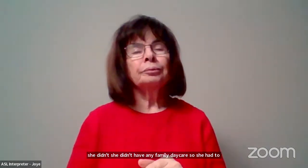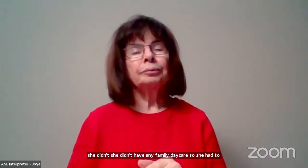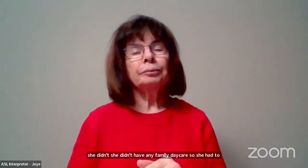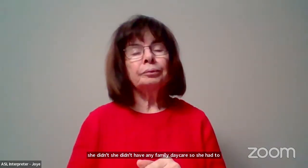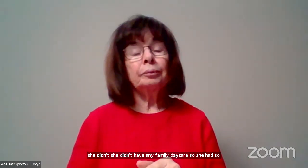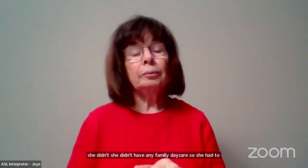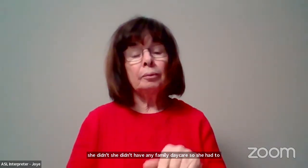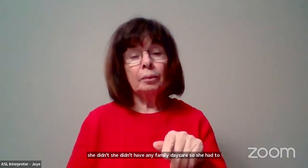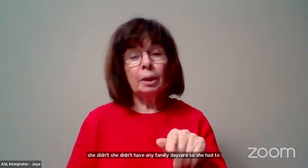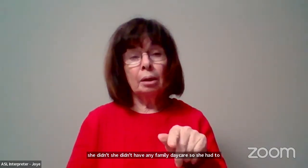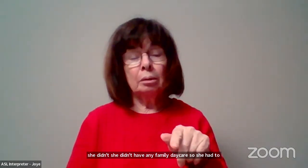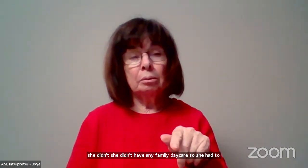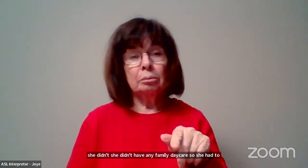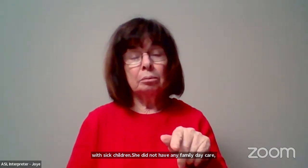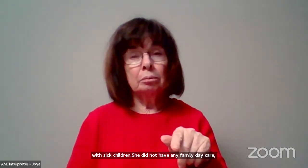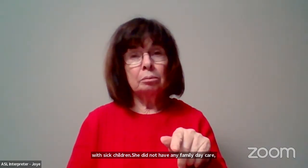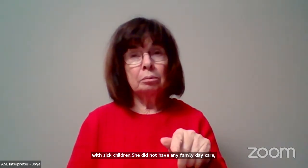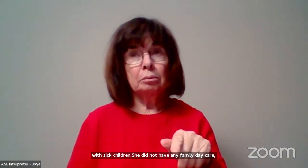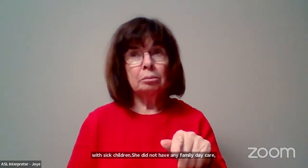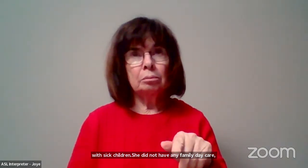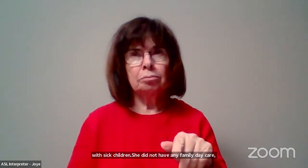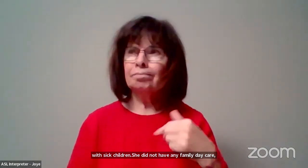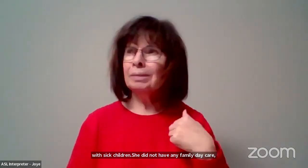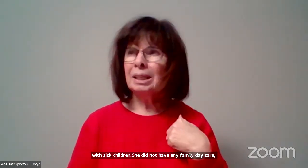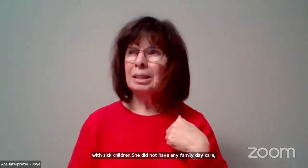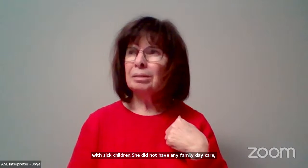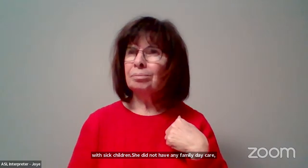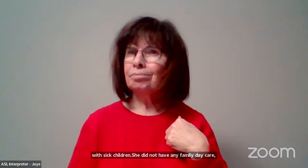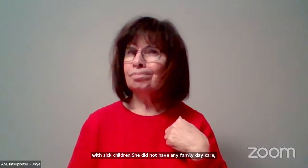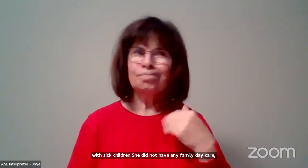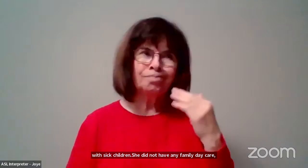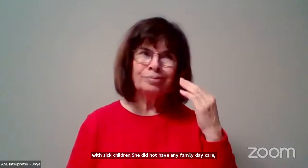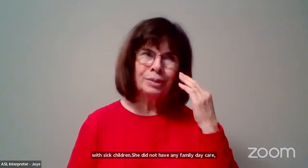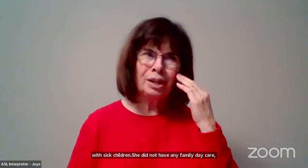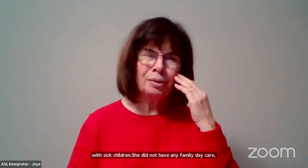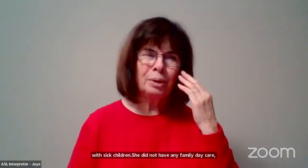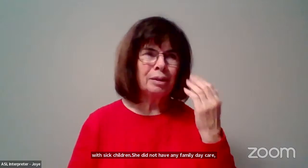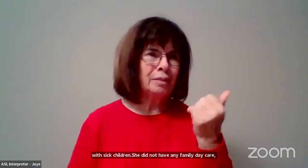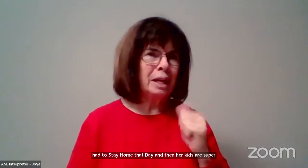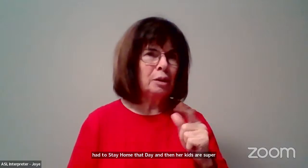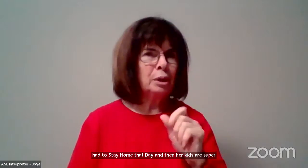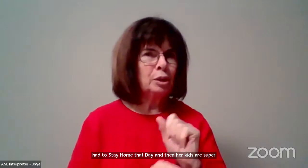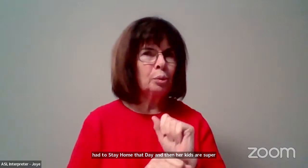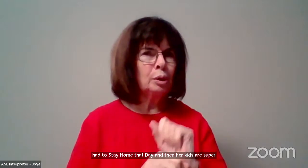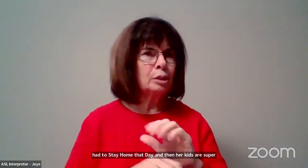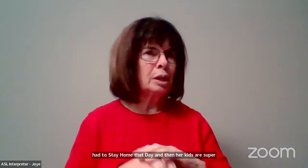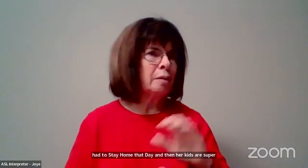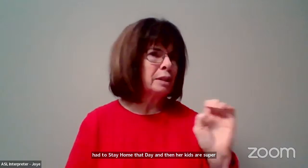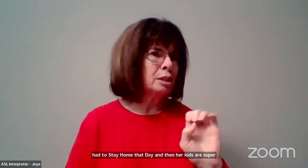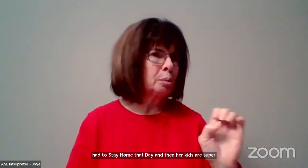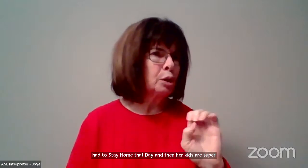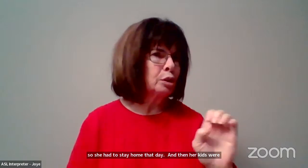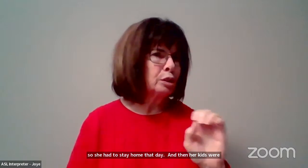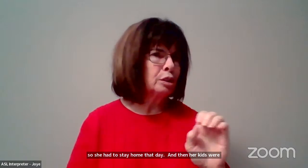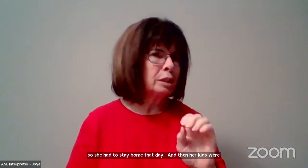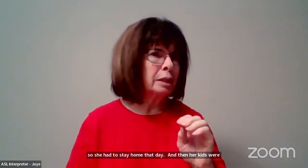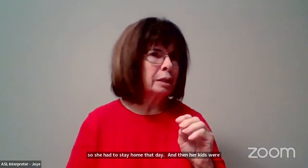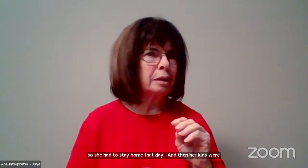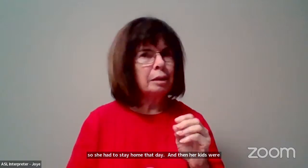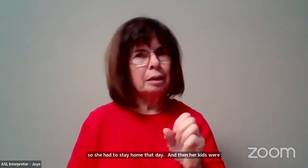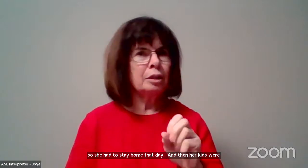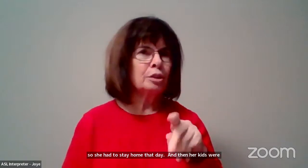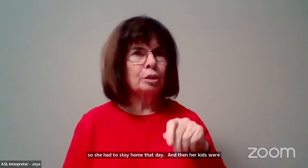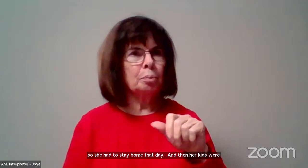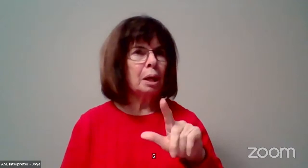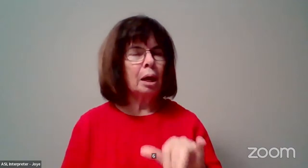You know, I'm not aware if anybody who works on the sort of emergency supply side of things on the call is aware.